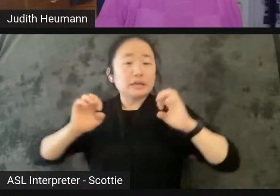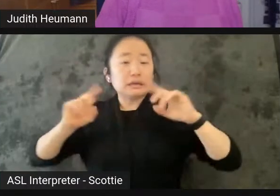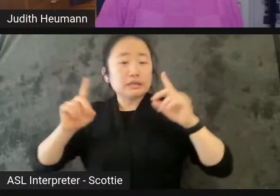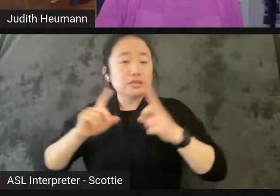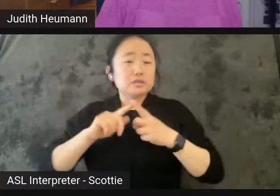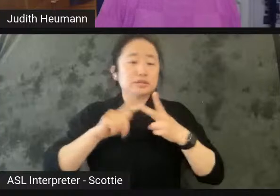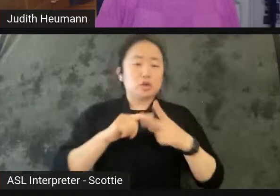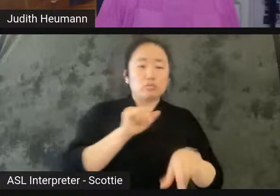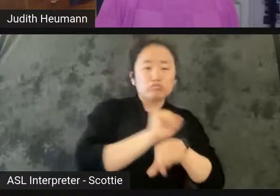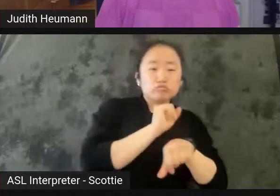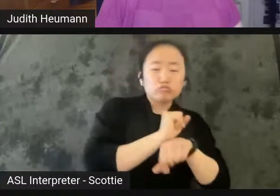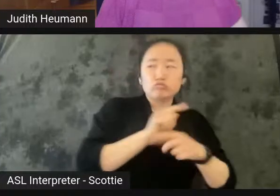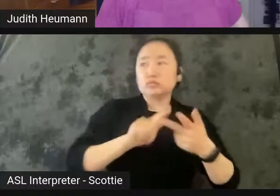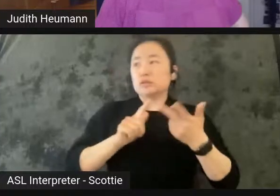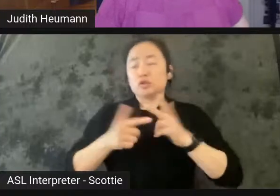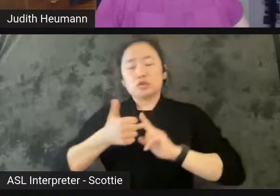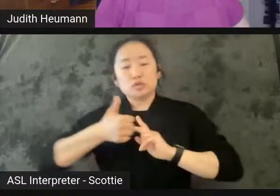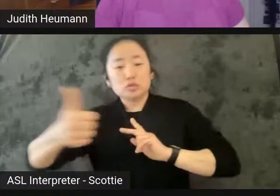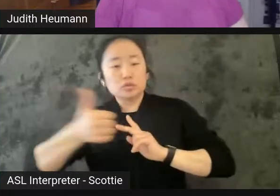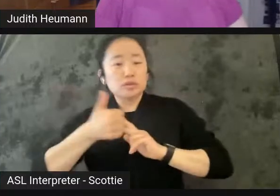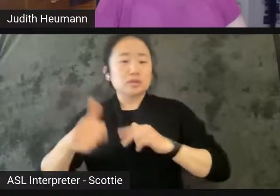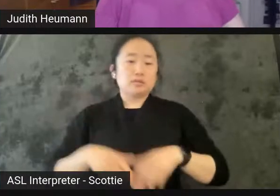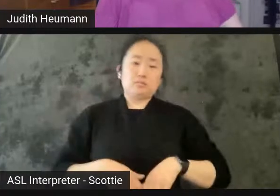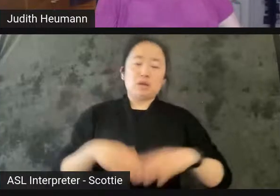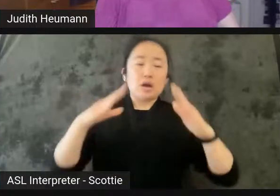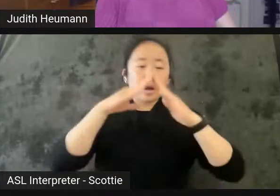housing, benefits, food, on and on.